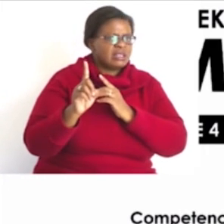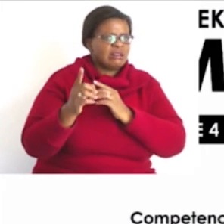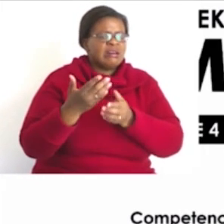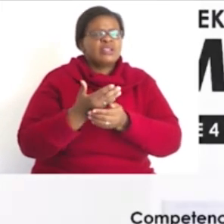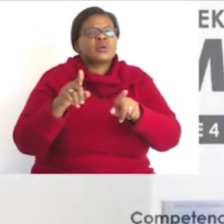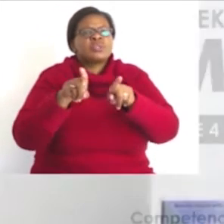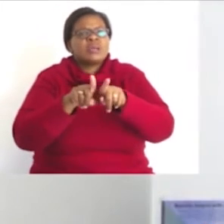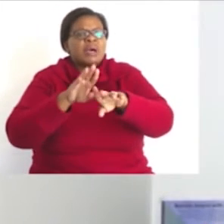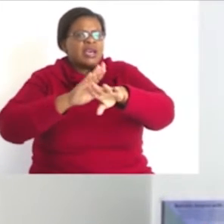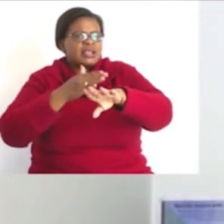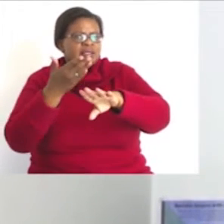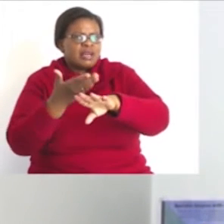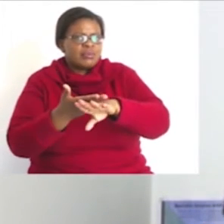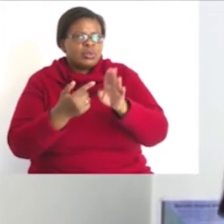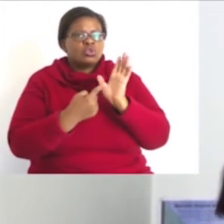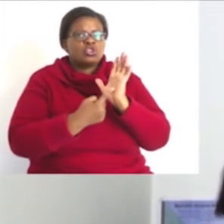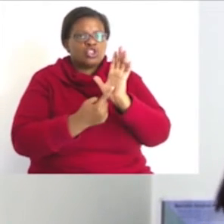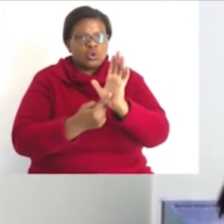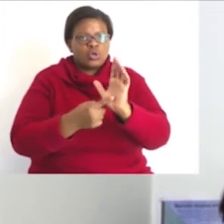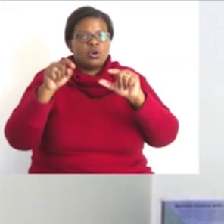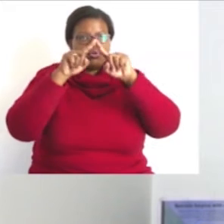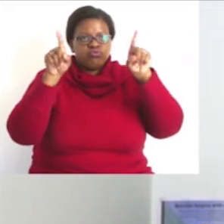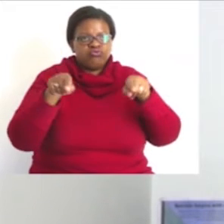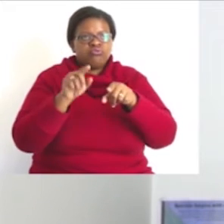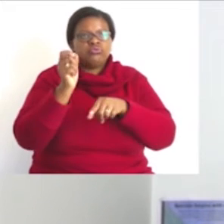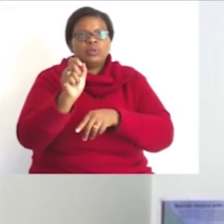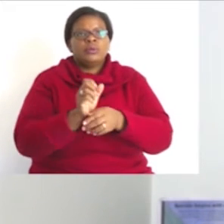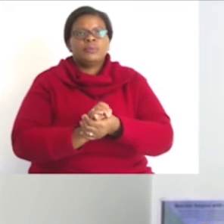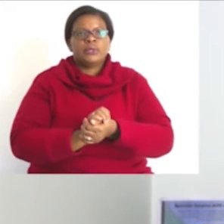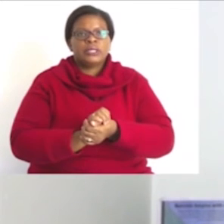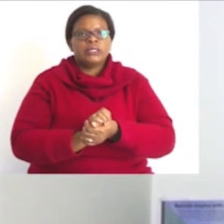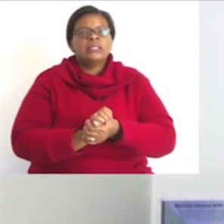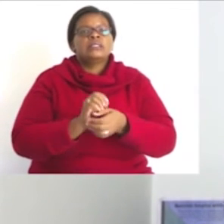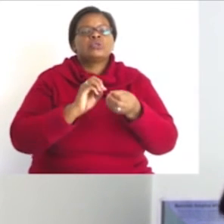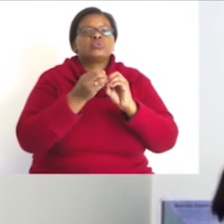let's go on board with the first example. Number 1,